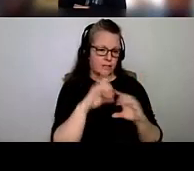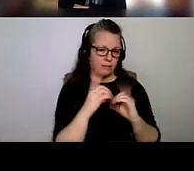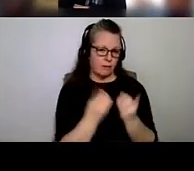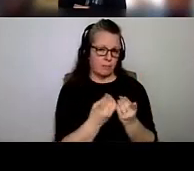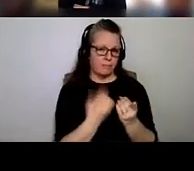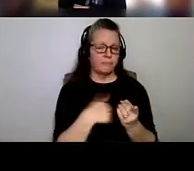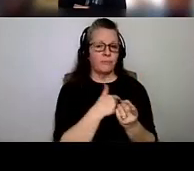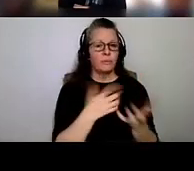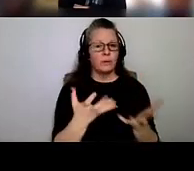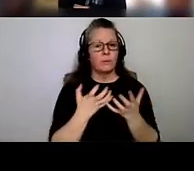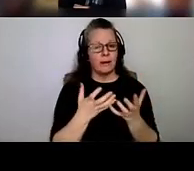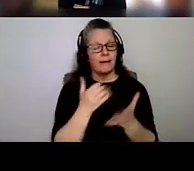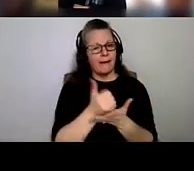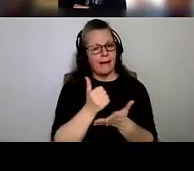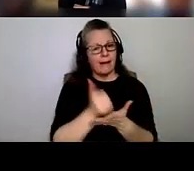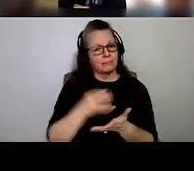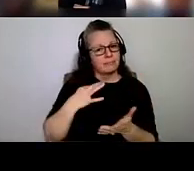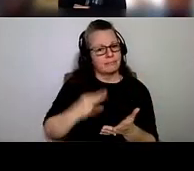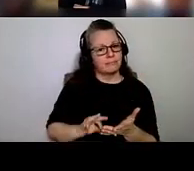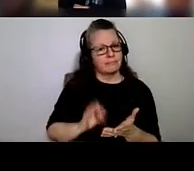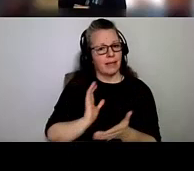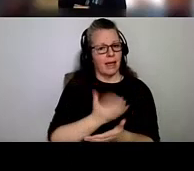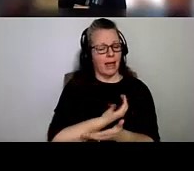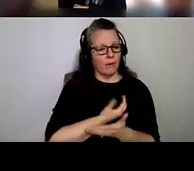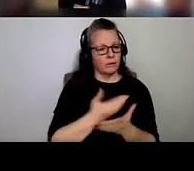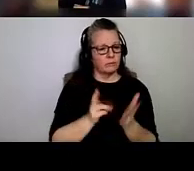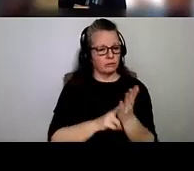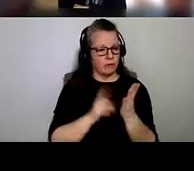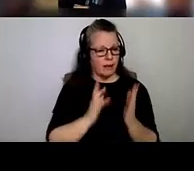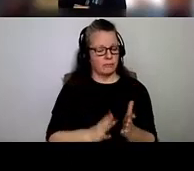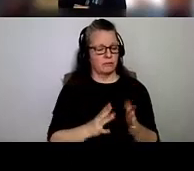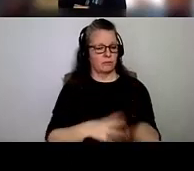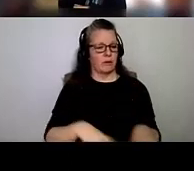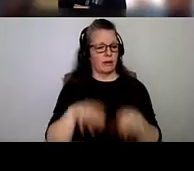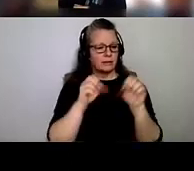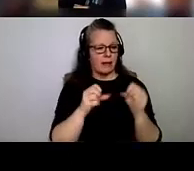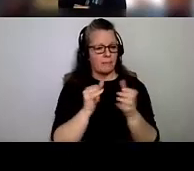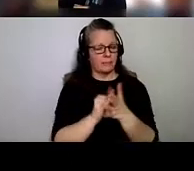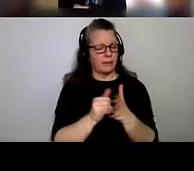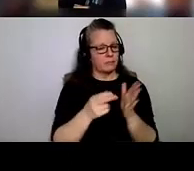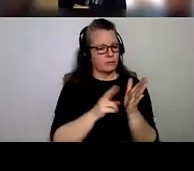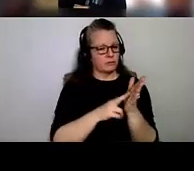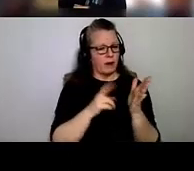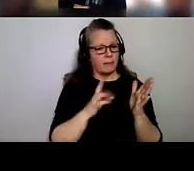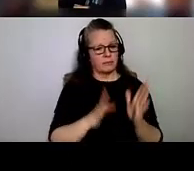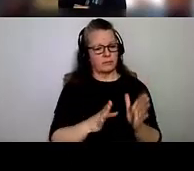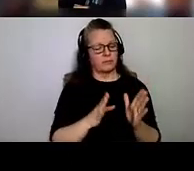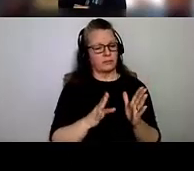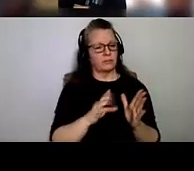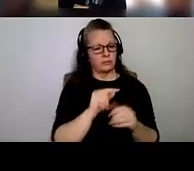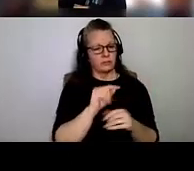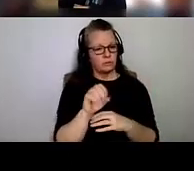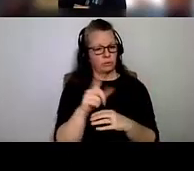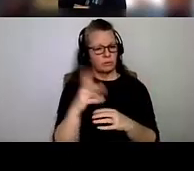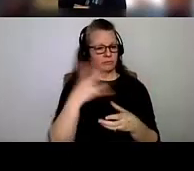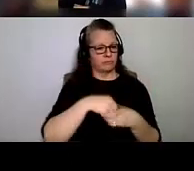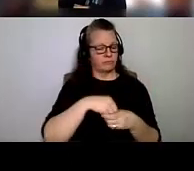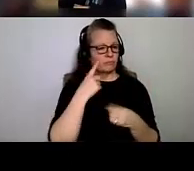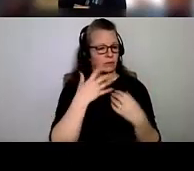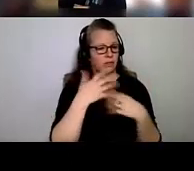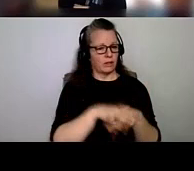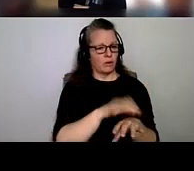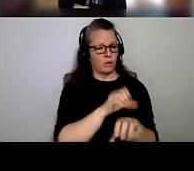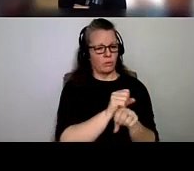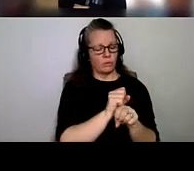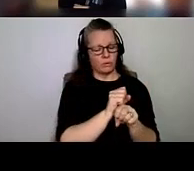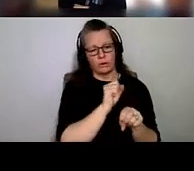help incentivize our prescribers to adopt the prescriber tool and incorporate this into your workflow. We have a series